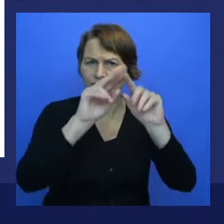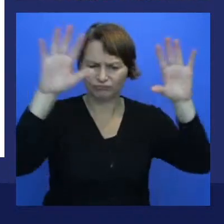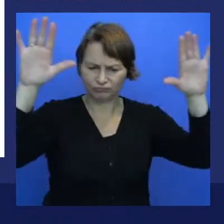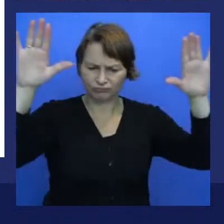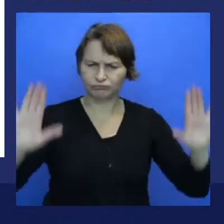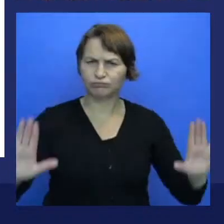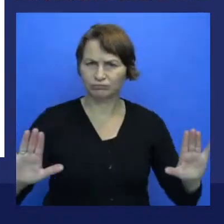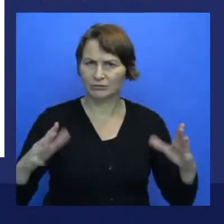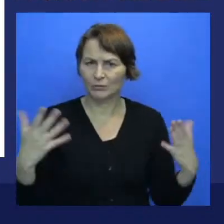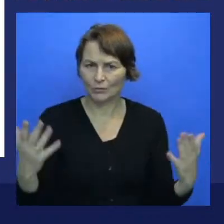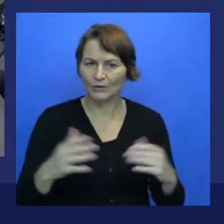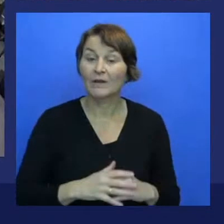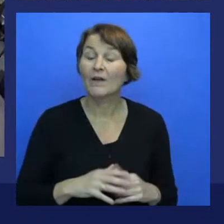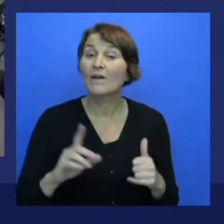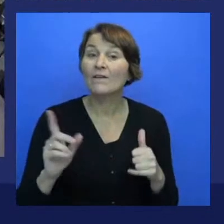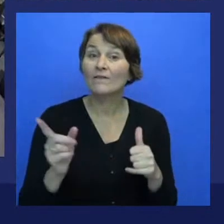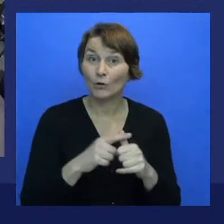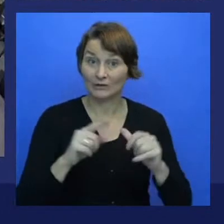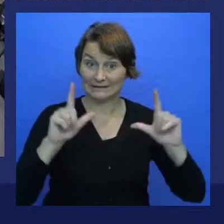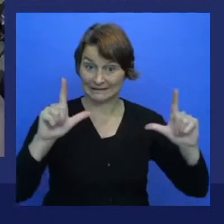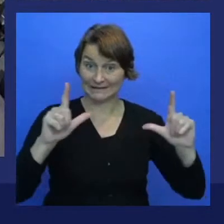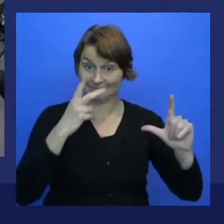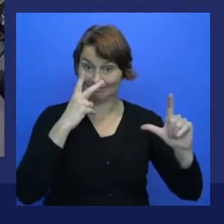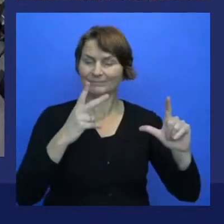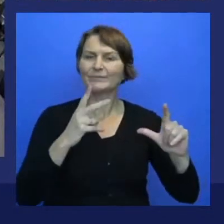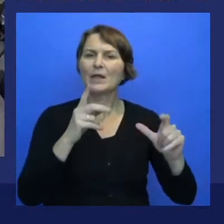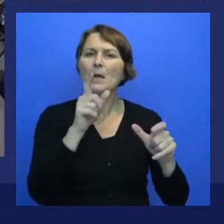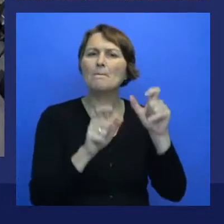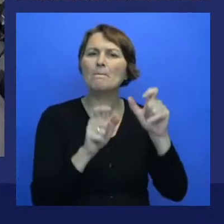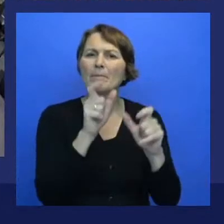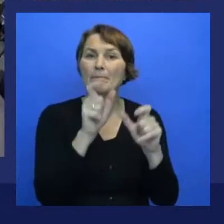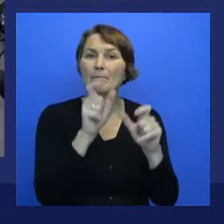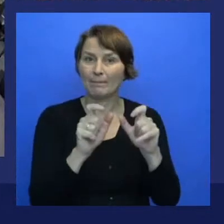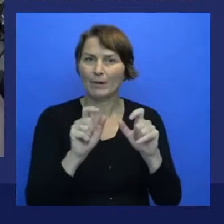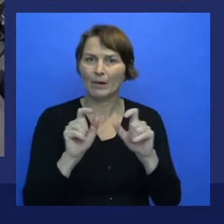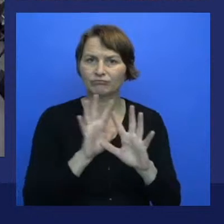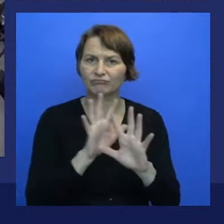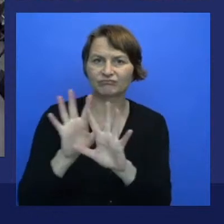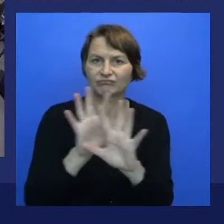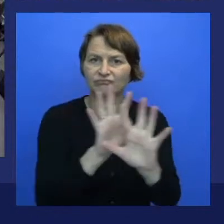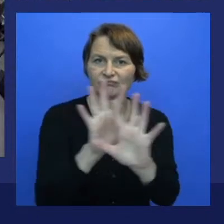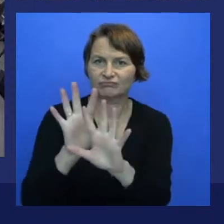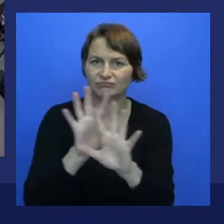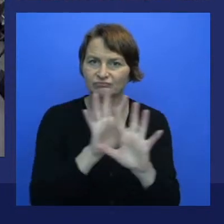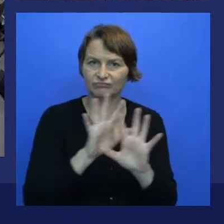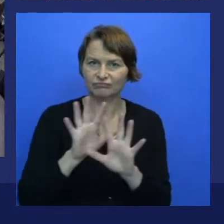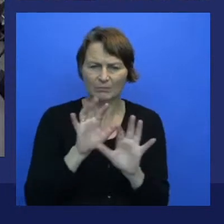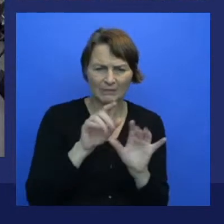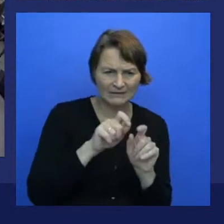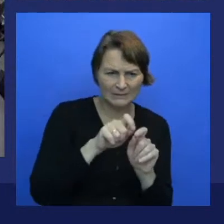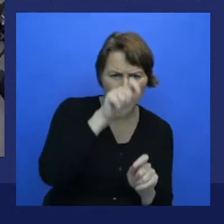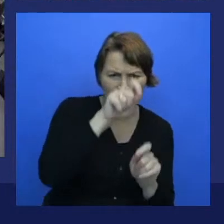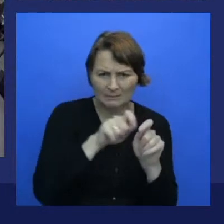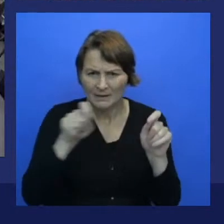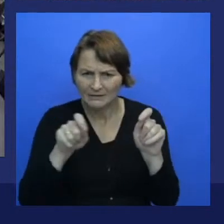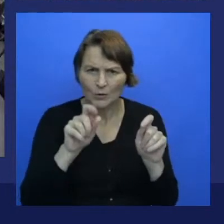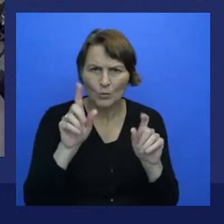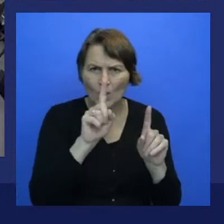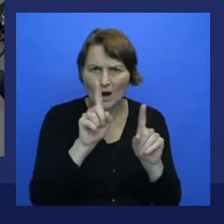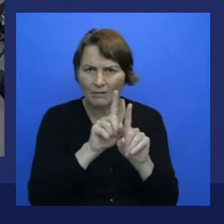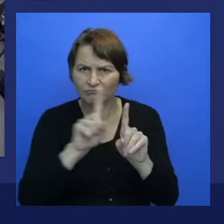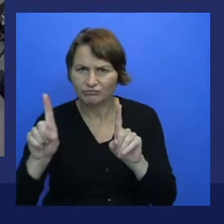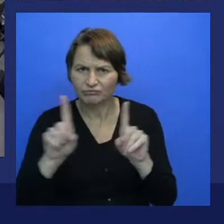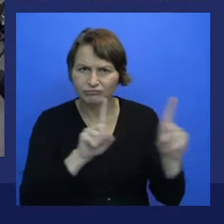is person counting. Imagine you're in a situation where you have to limit the amount of people in a particular room. This part of the service, spatial